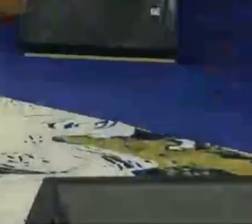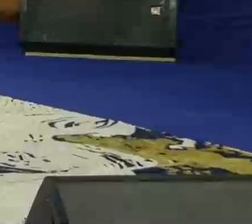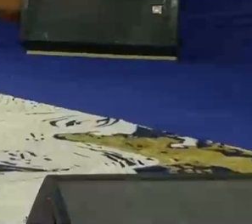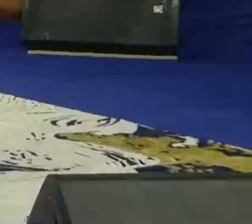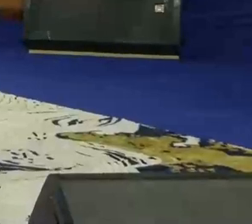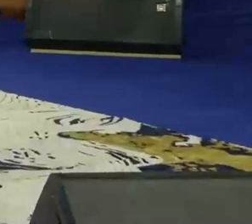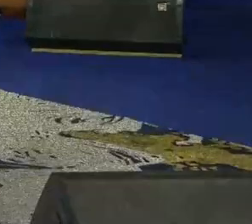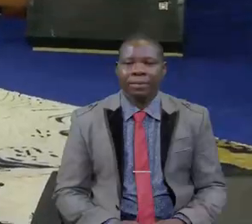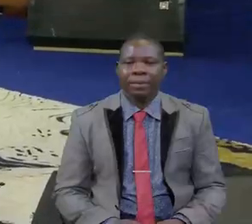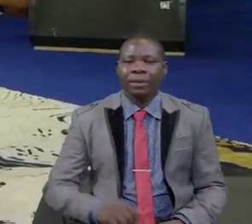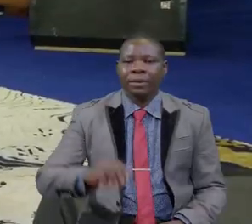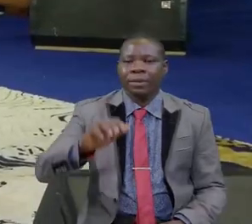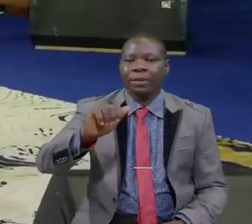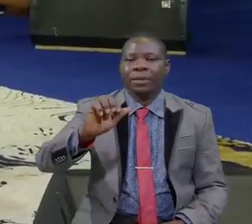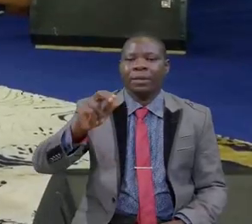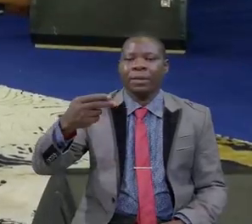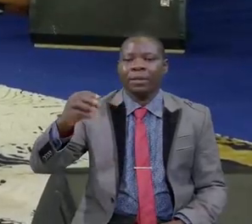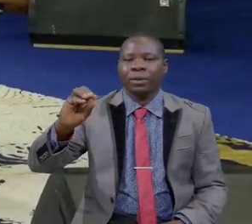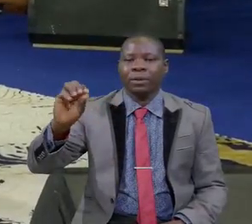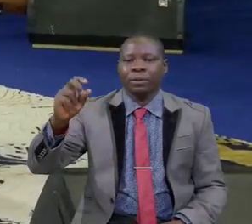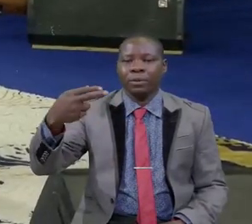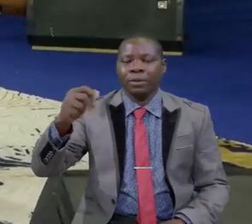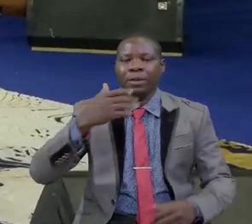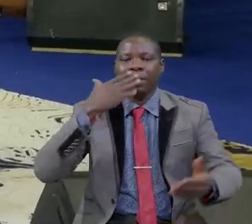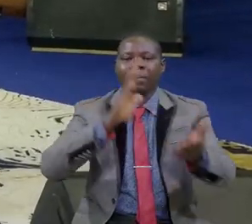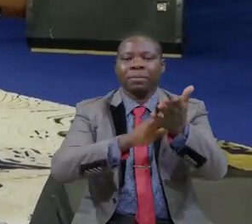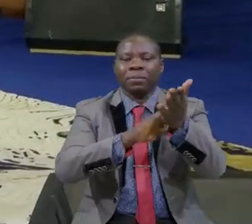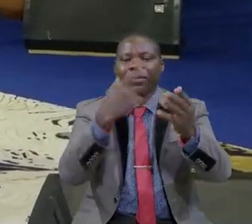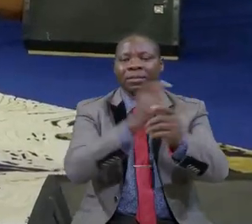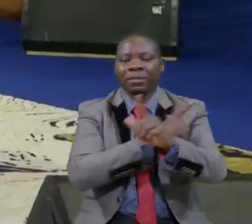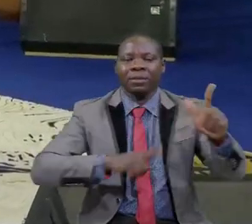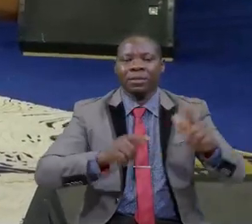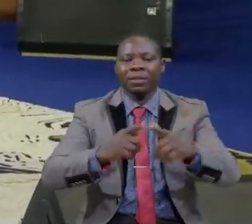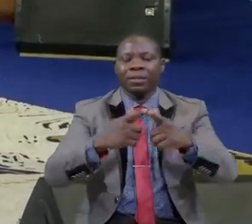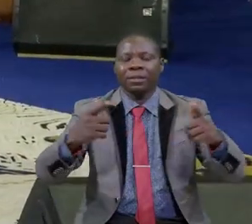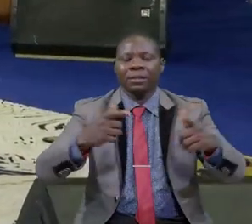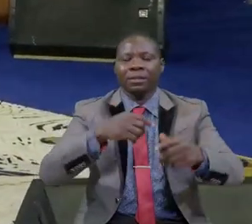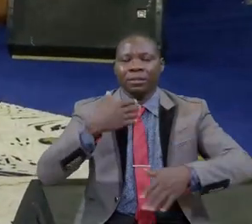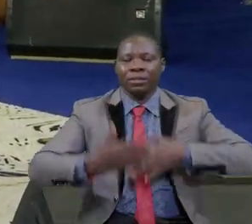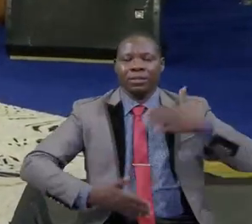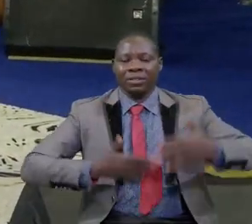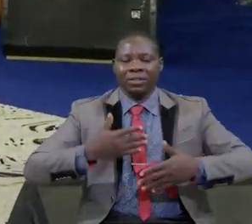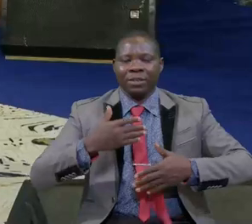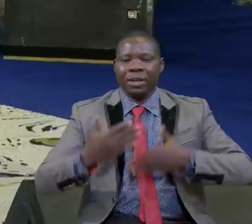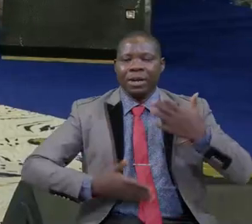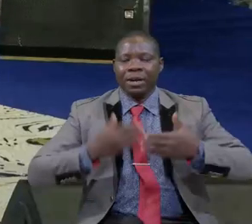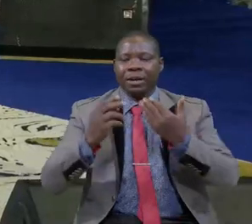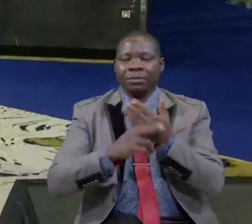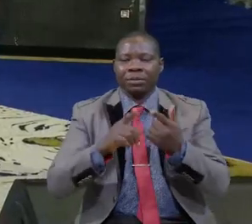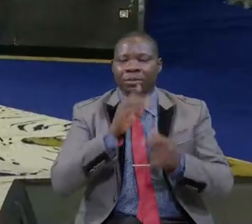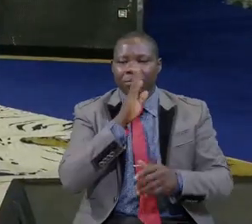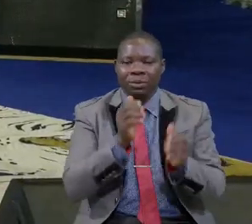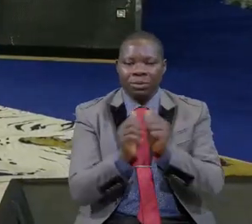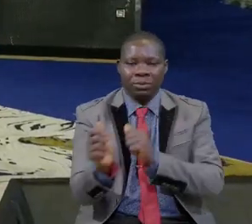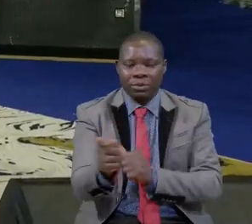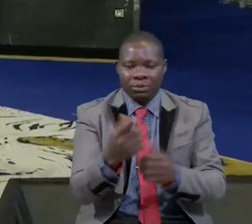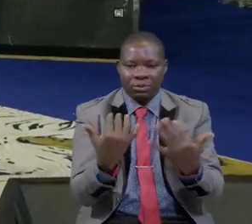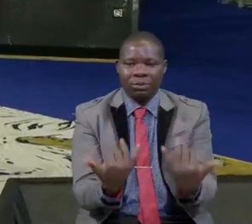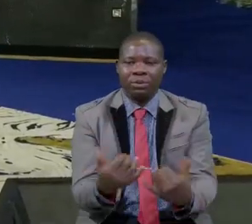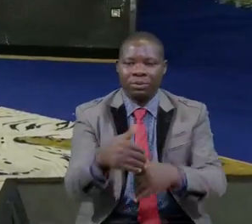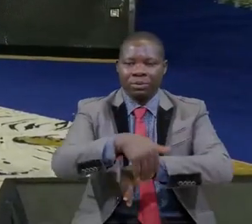Great joy, happiness to be with you tonight and to deliver